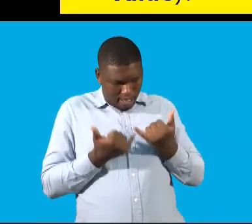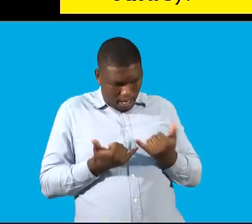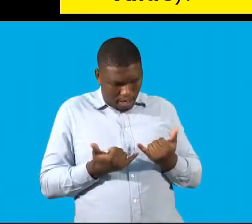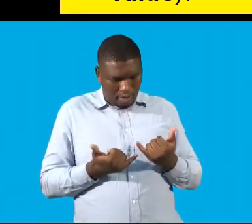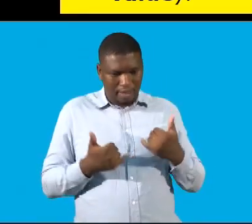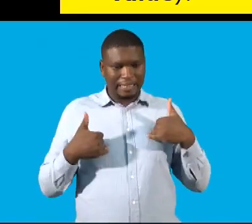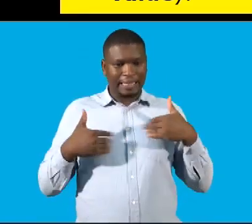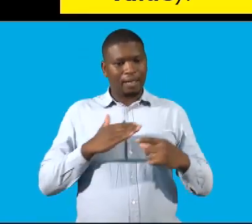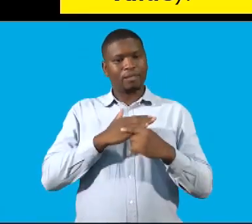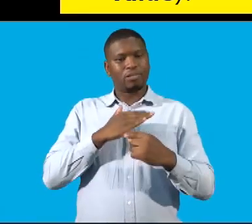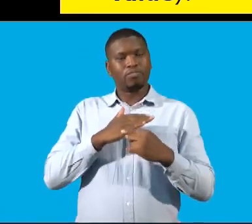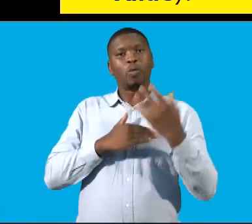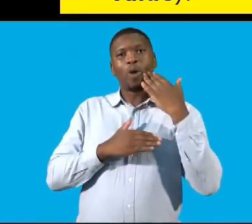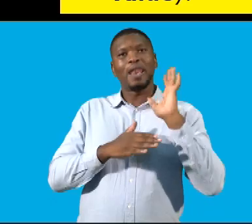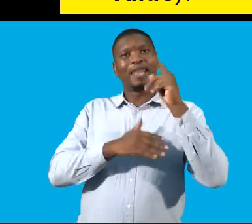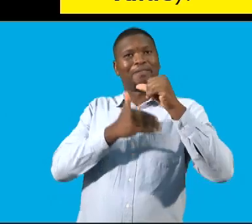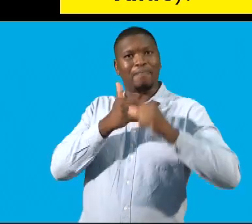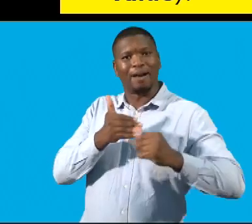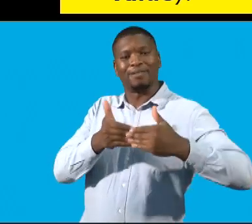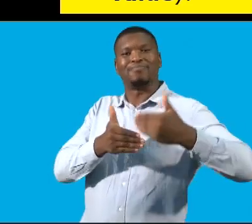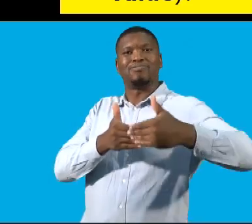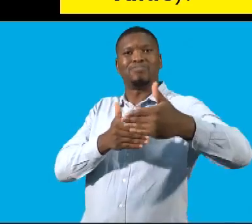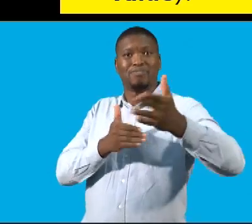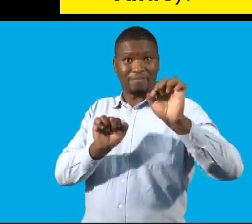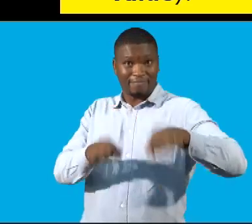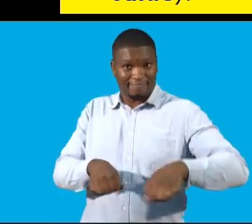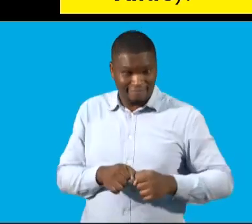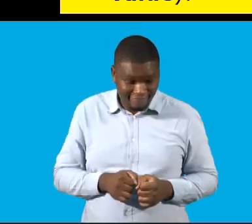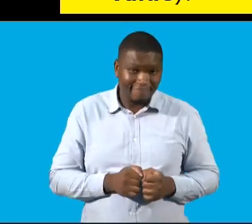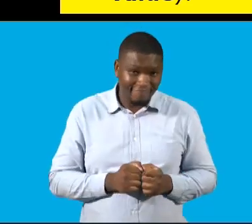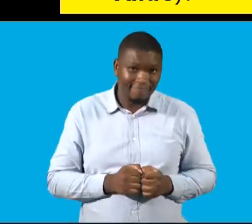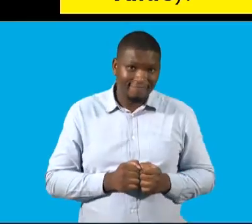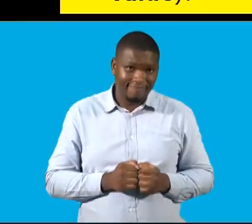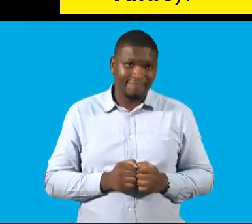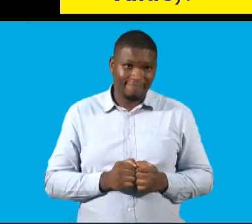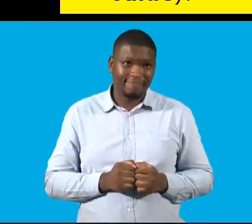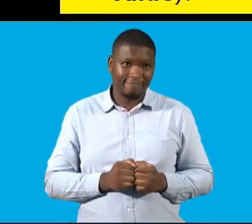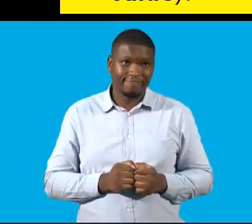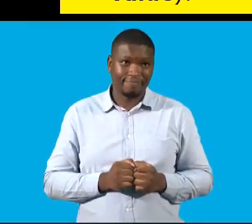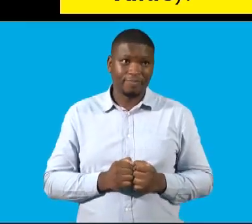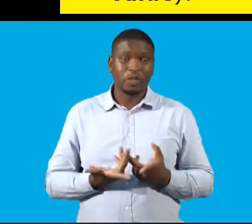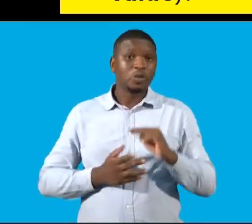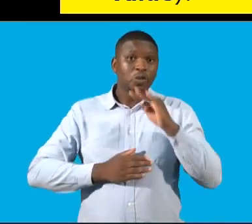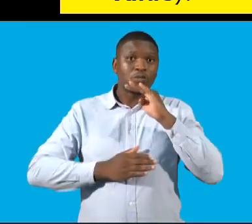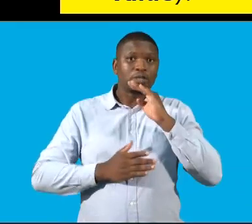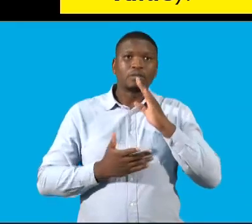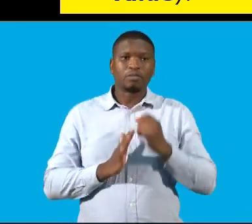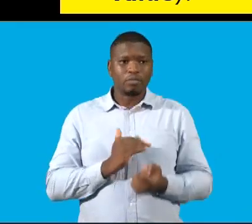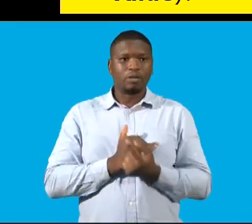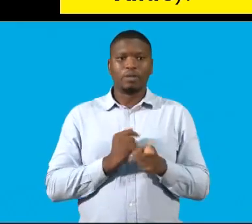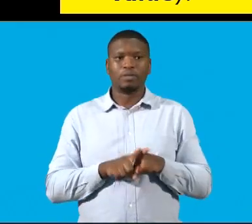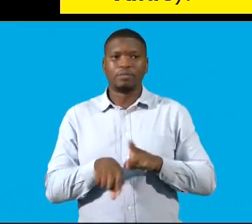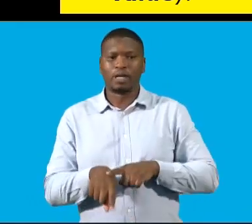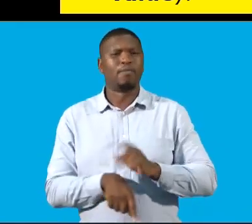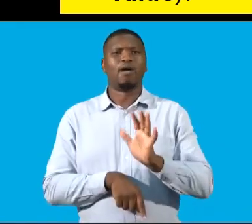get the loan now, the installments will only start going off a month after I've taken that money. So it will not